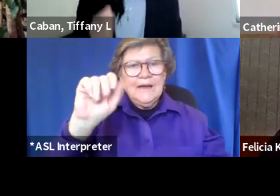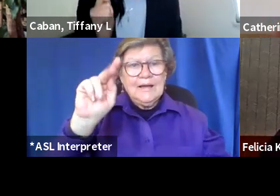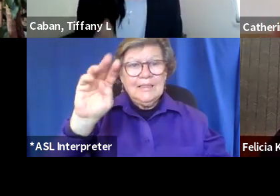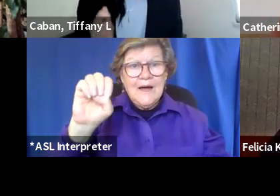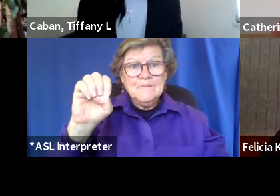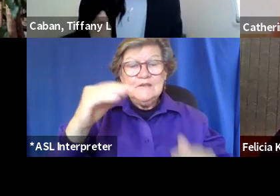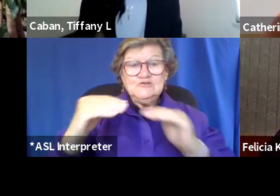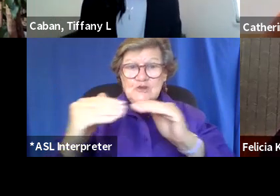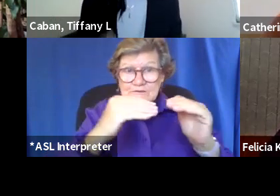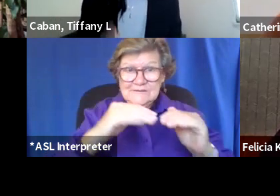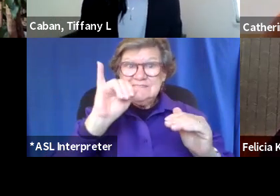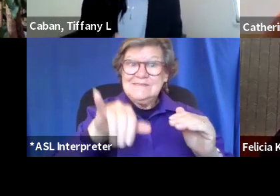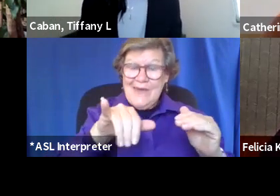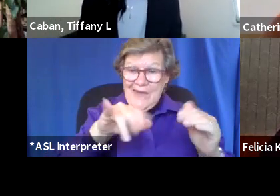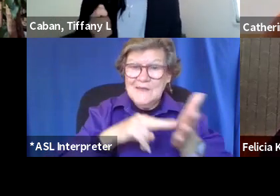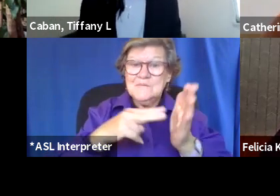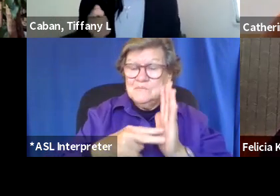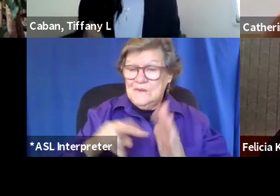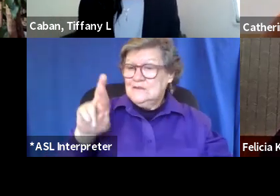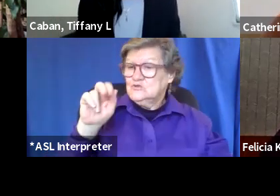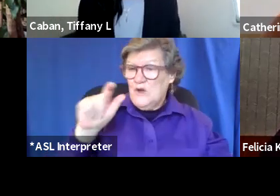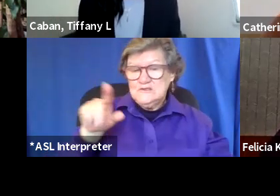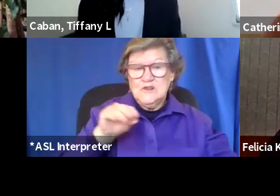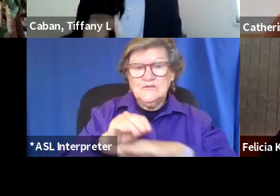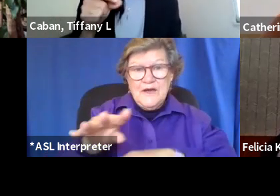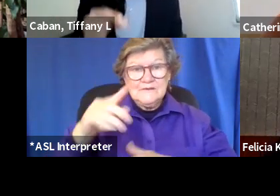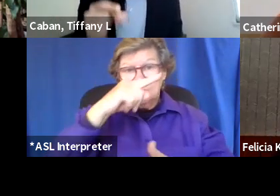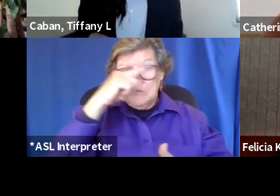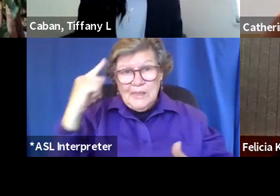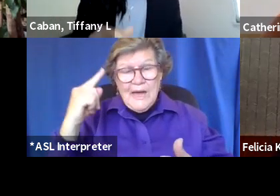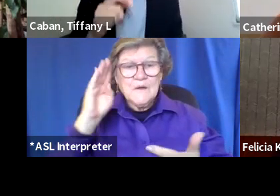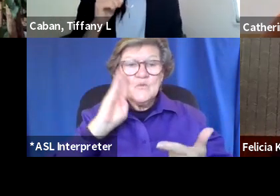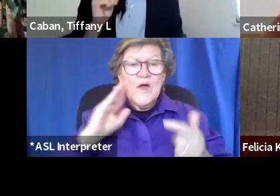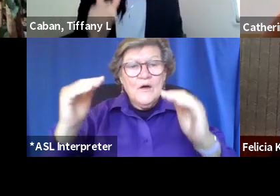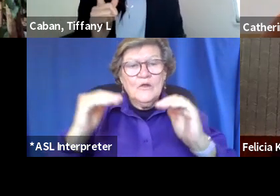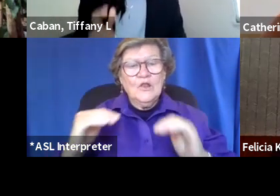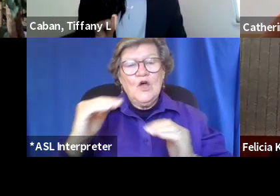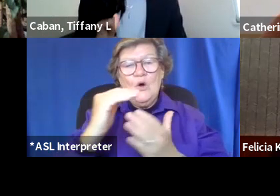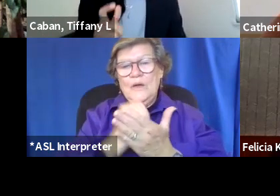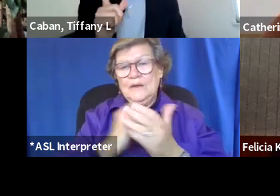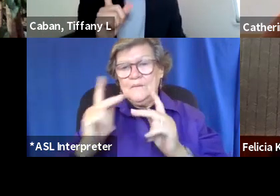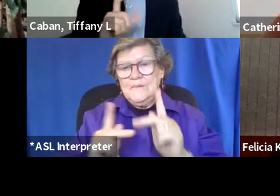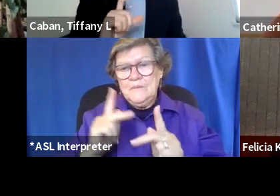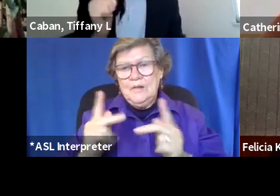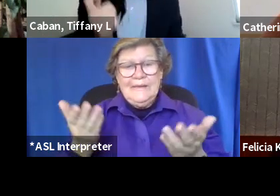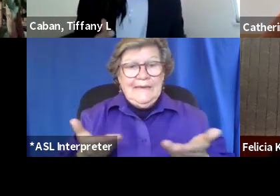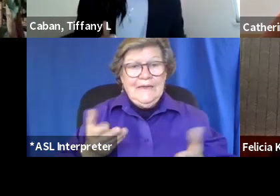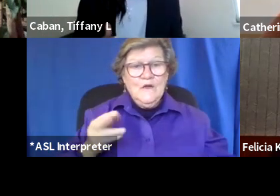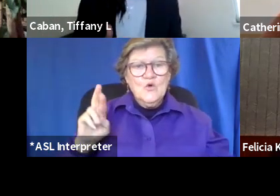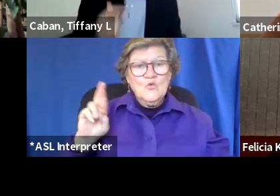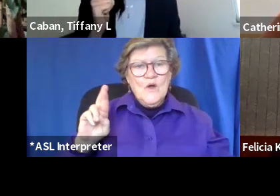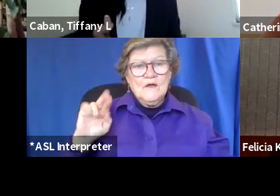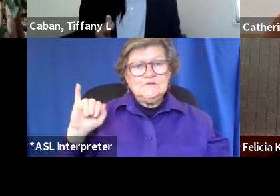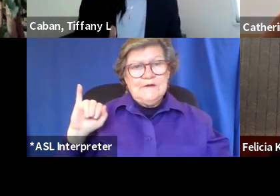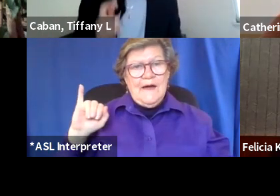justice and that it most acutely affects our Black and Brown and low-income communities. And right here, you know, in Rikers Island and the Renewable Rikers